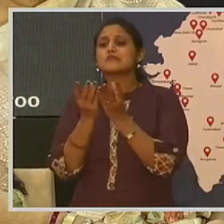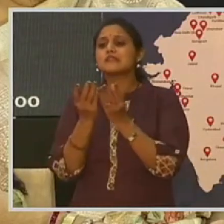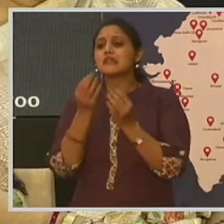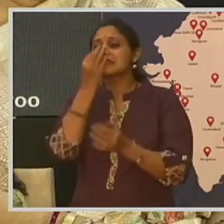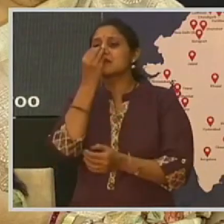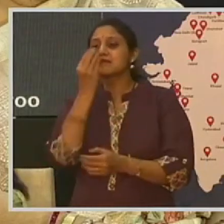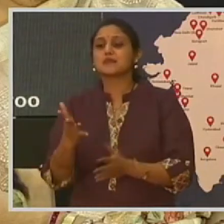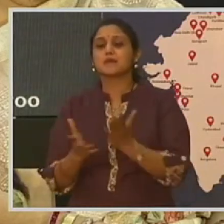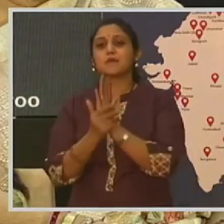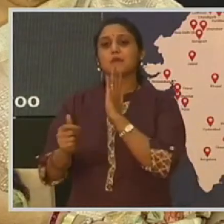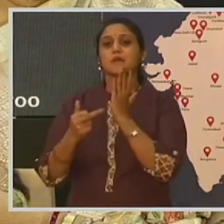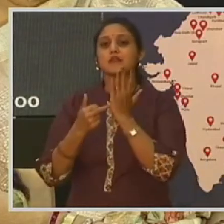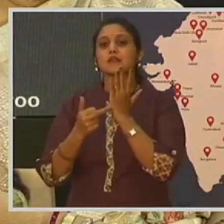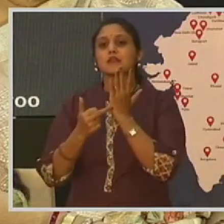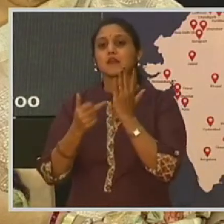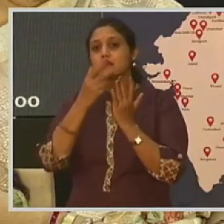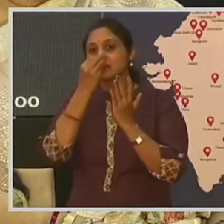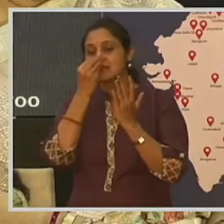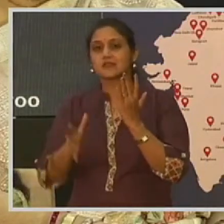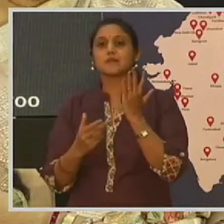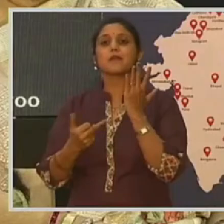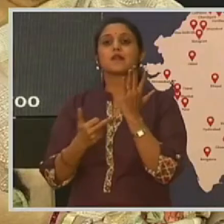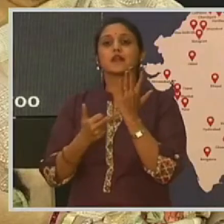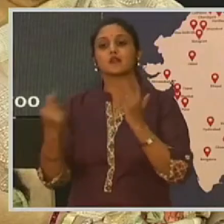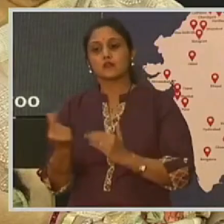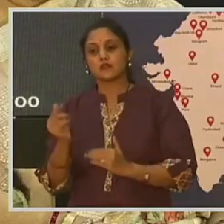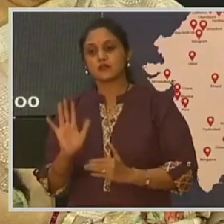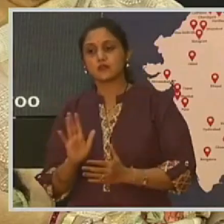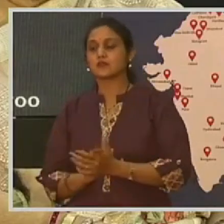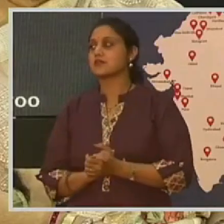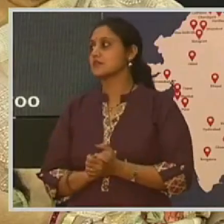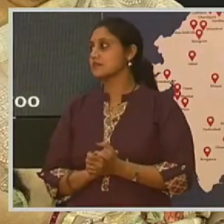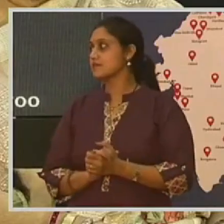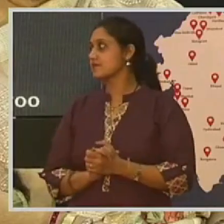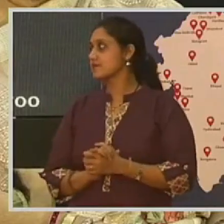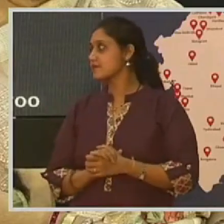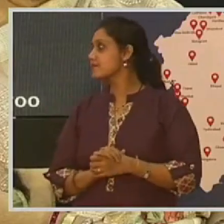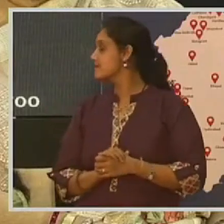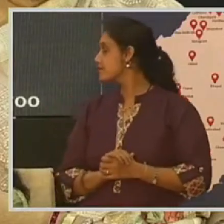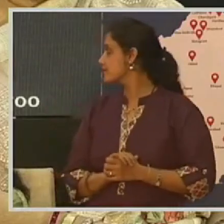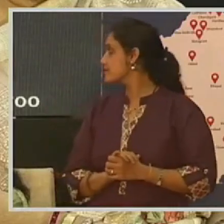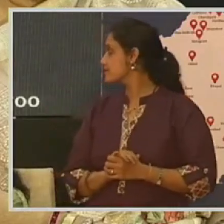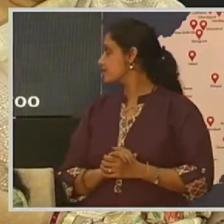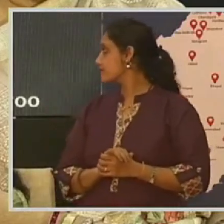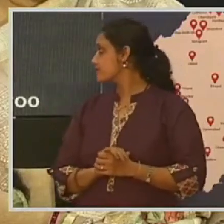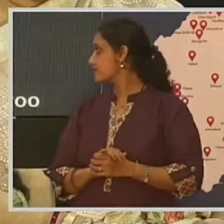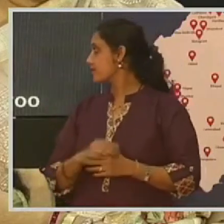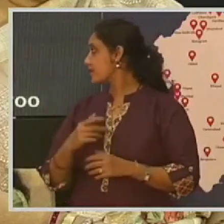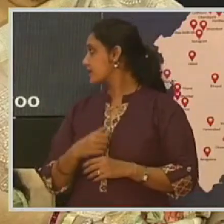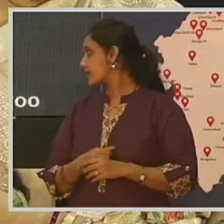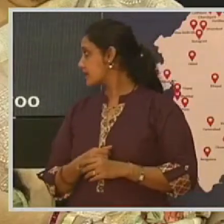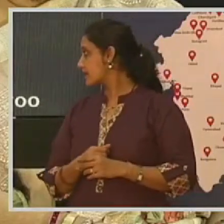made their life easy. So there is NVDA, and it's the